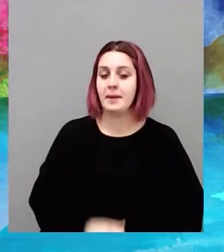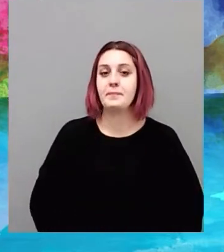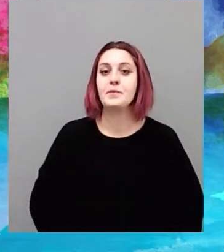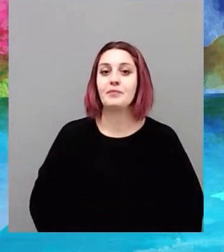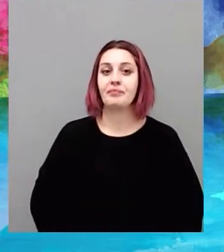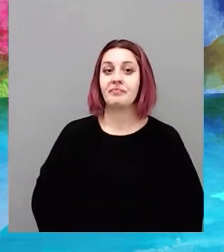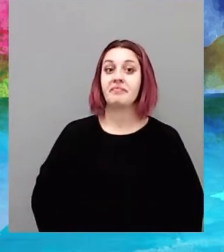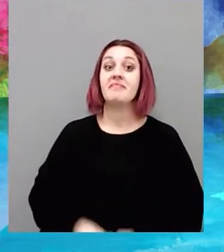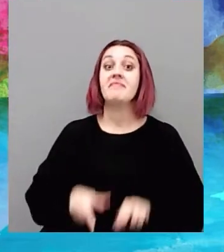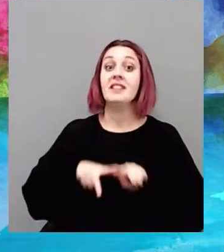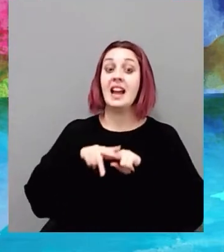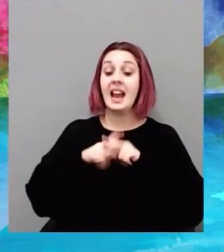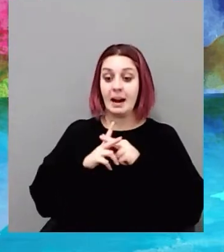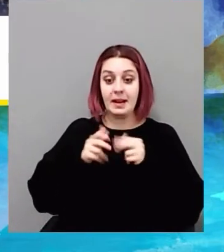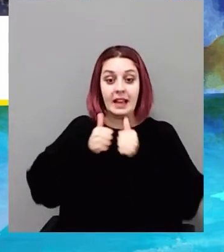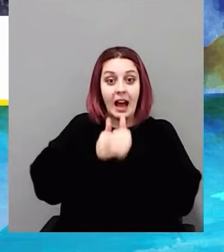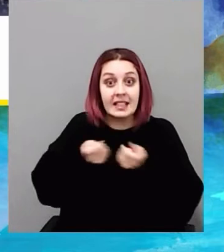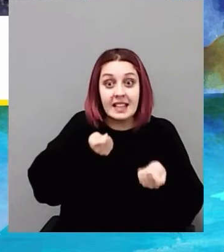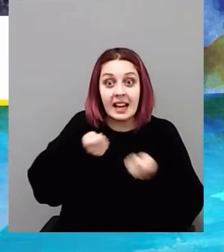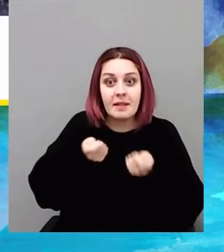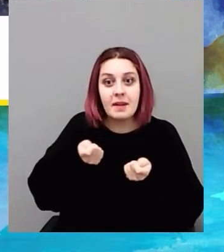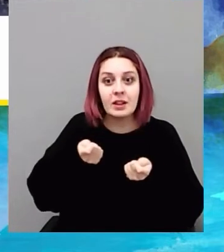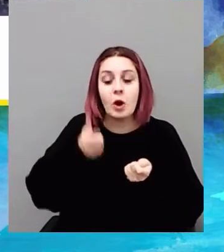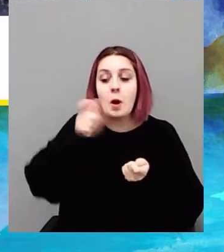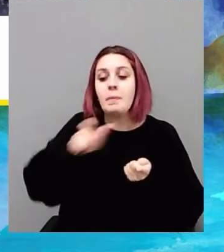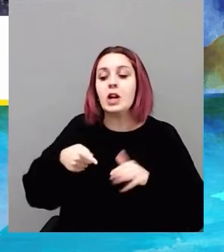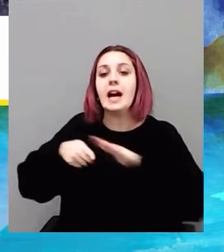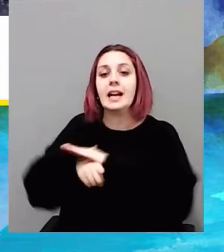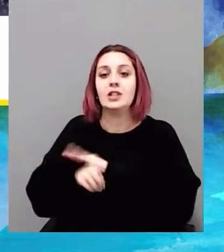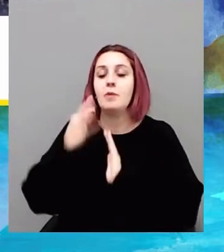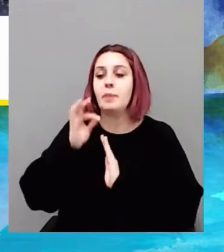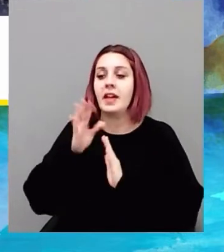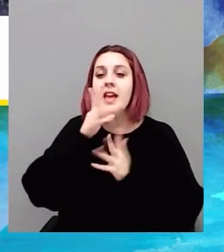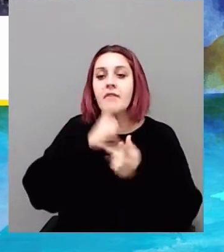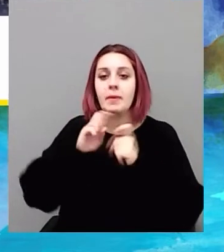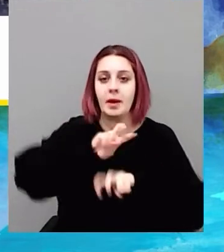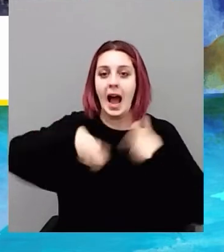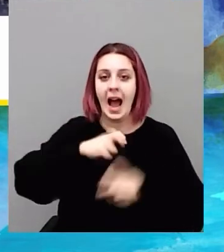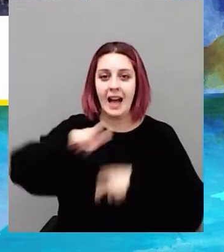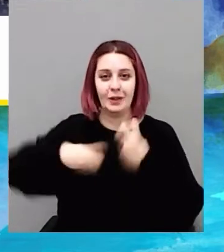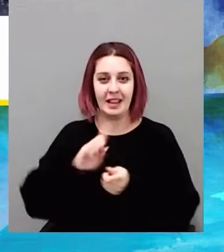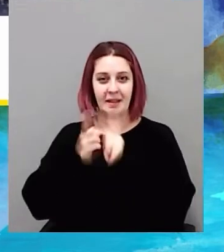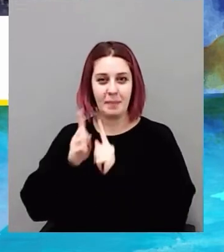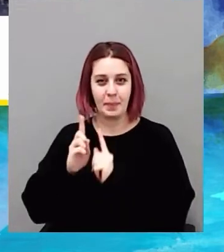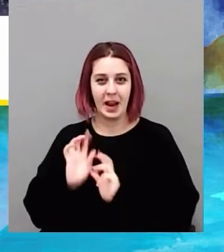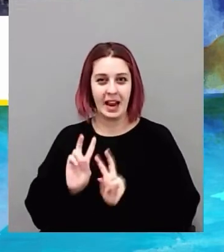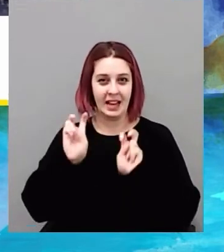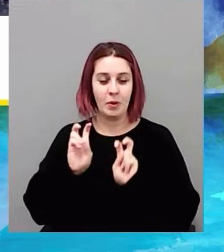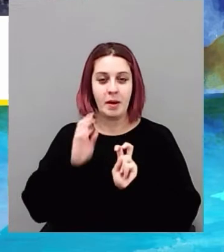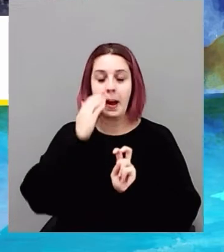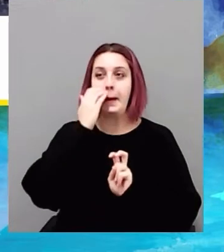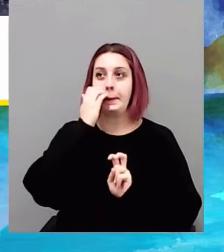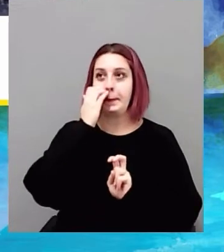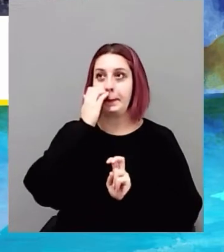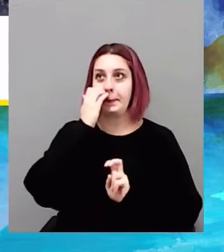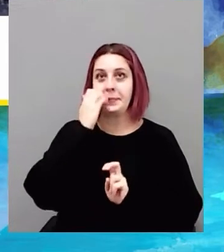to update the information, but also get the user's feeling. When you go to a place, you can then